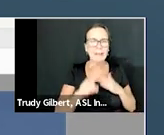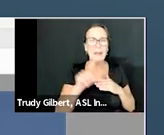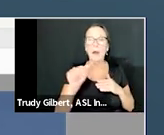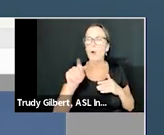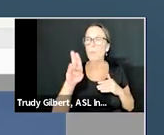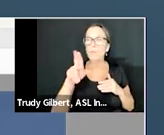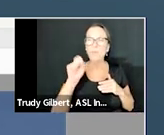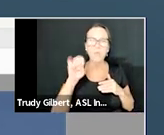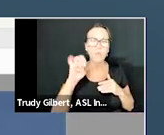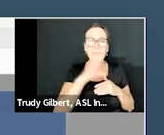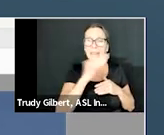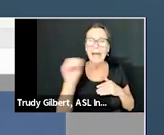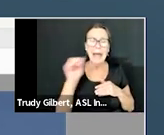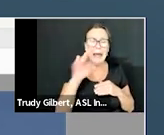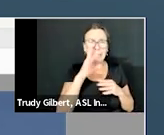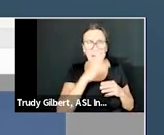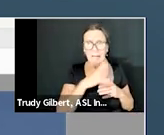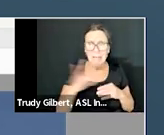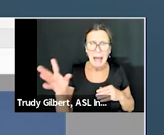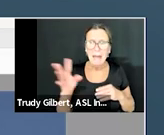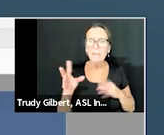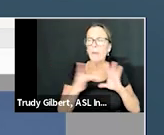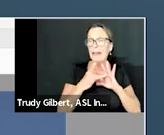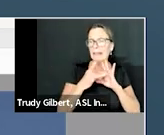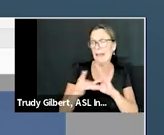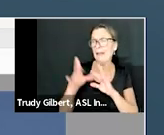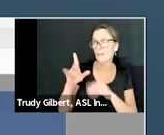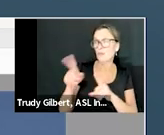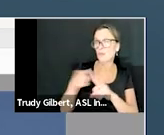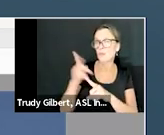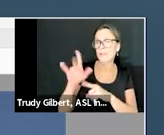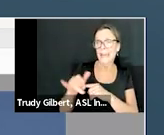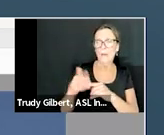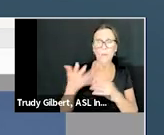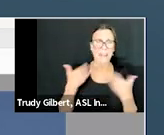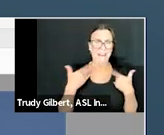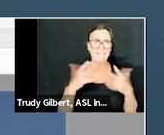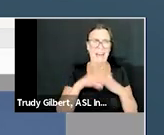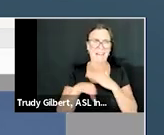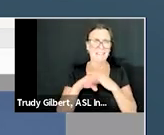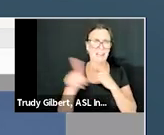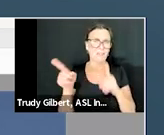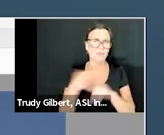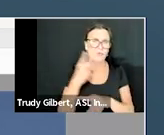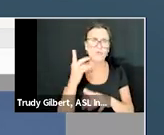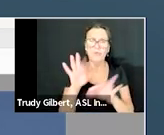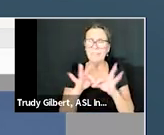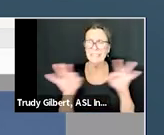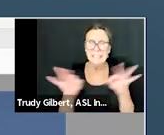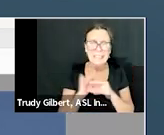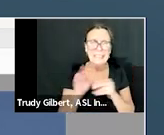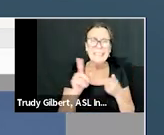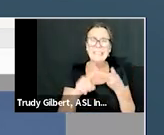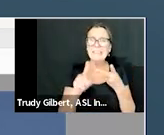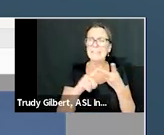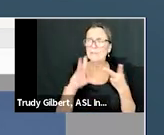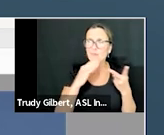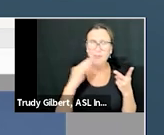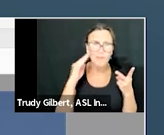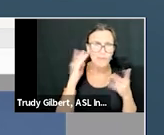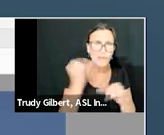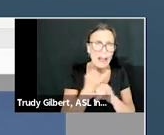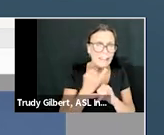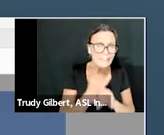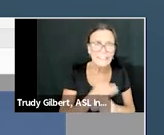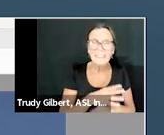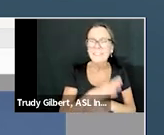And related to that, we have unique access to facilities and to their residents. We,